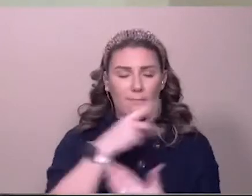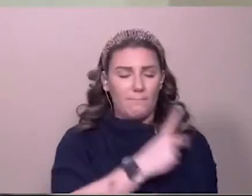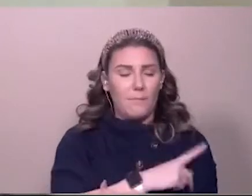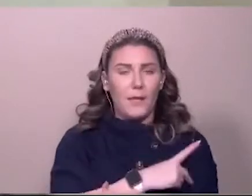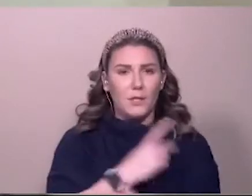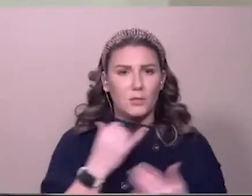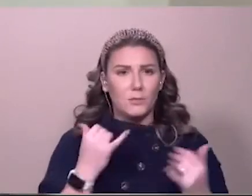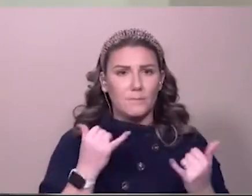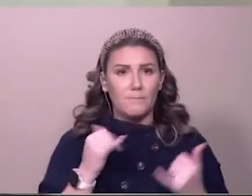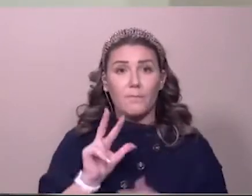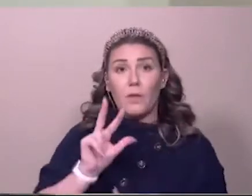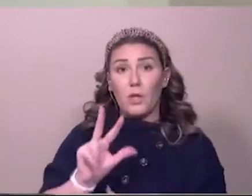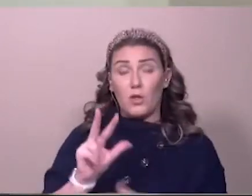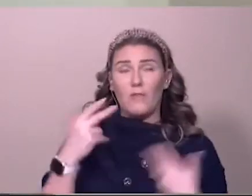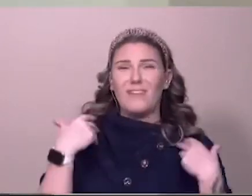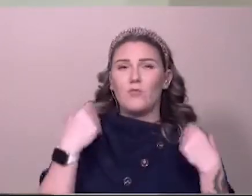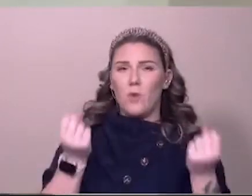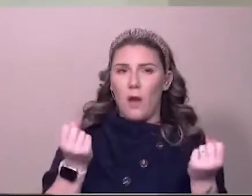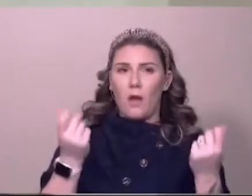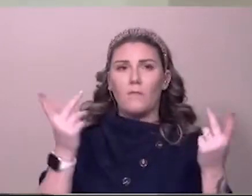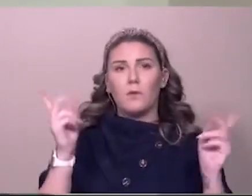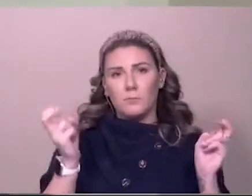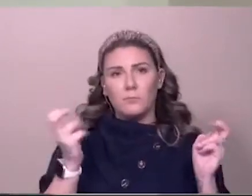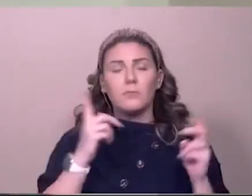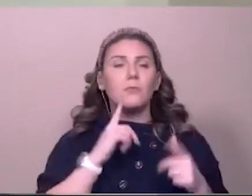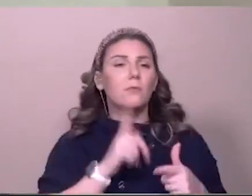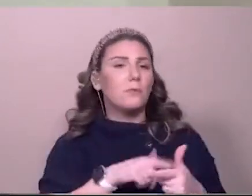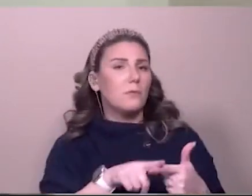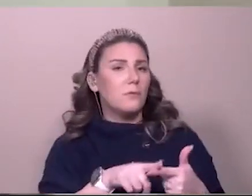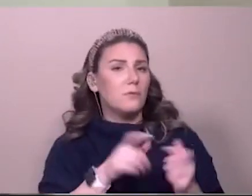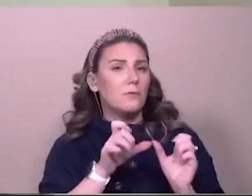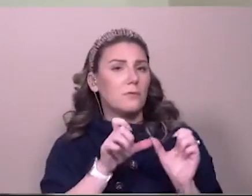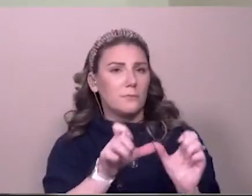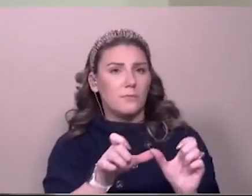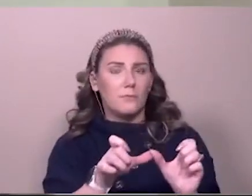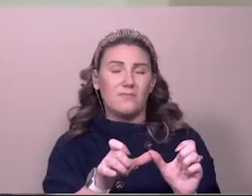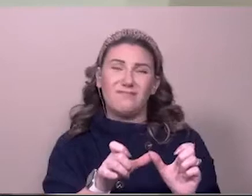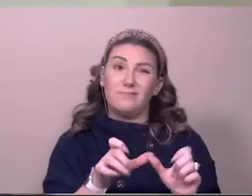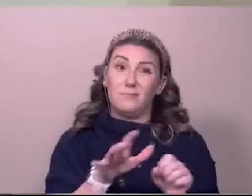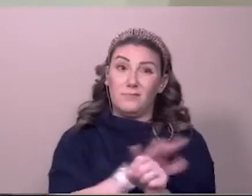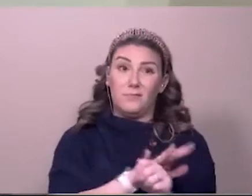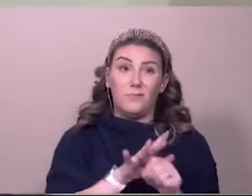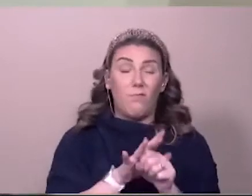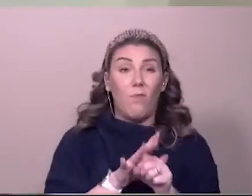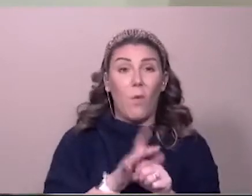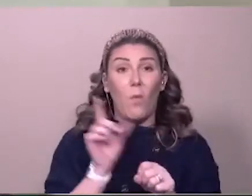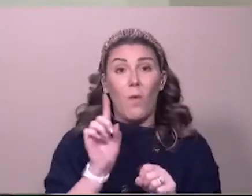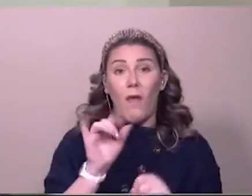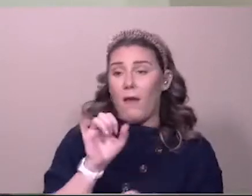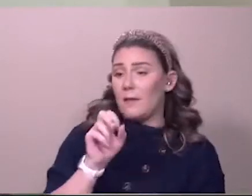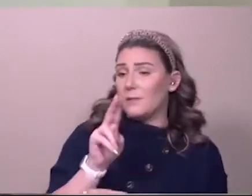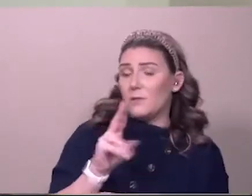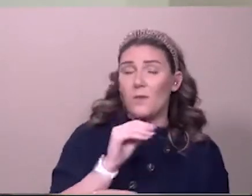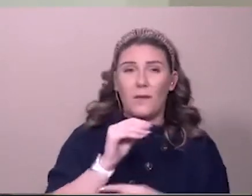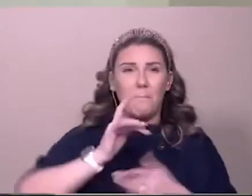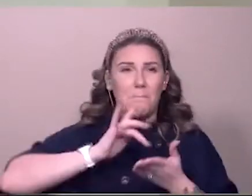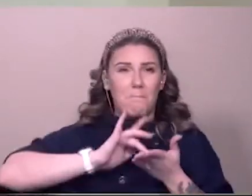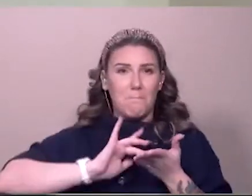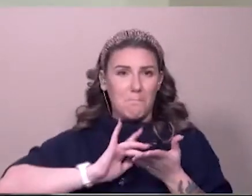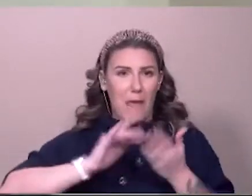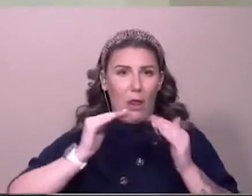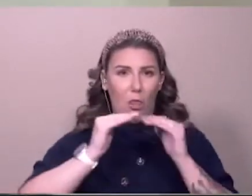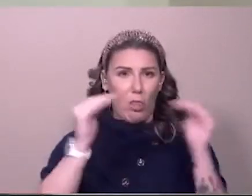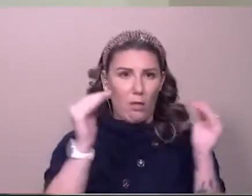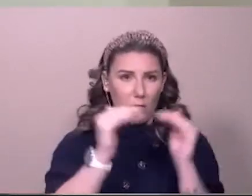today, 3 are recovered. We continue to be over capacity in our ICU and on our medical floors. We